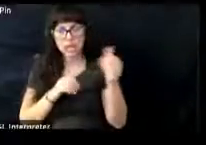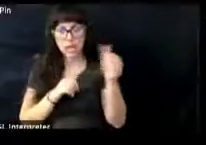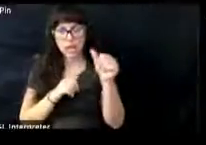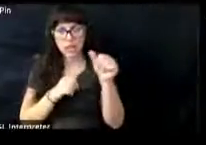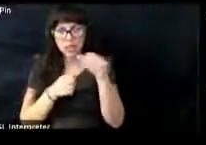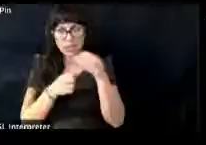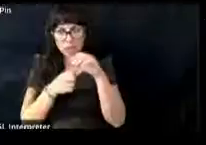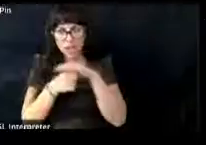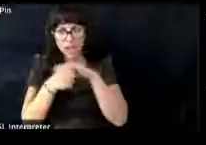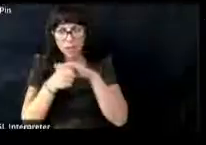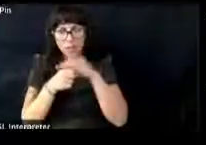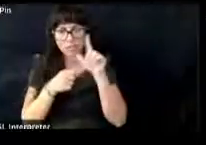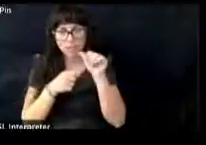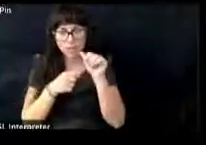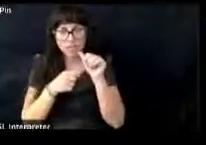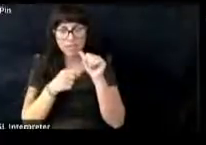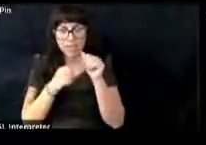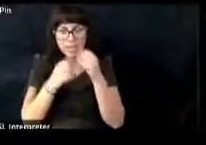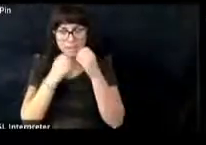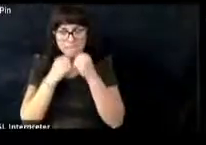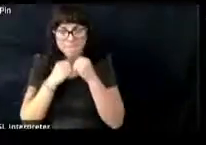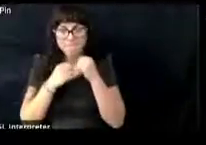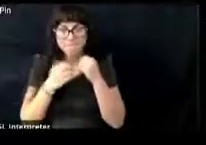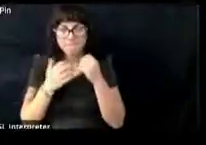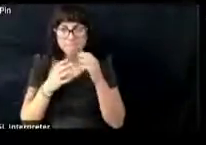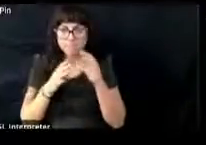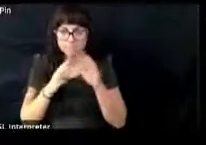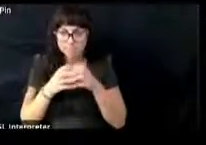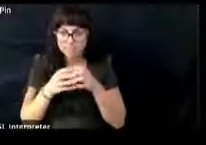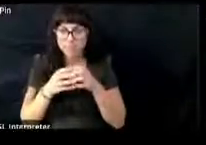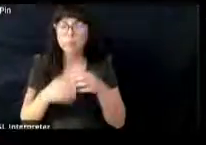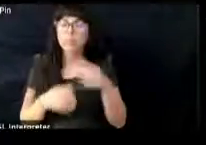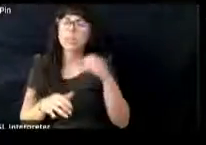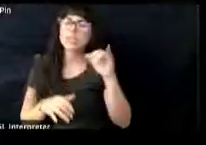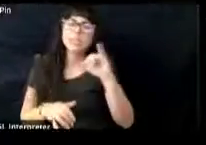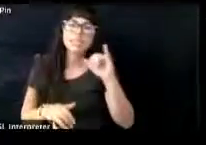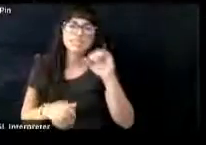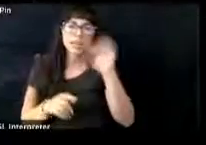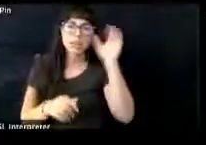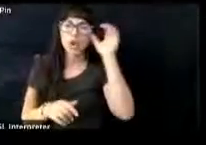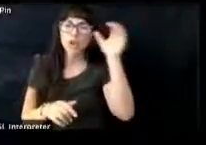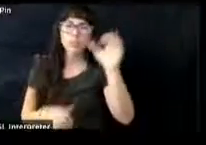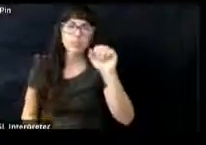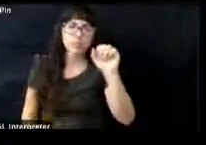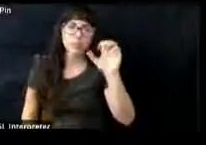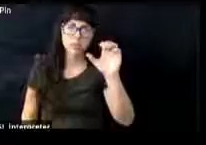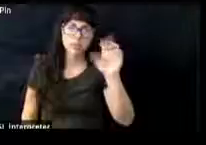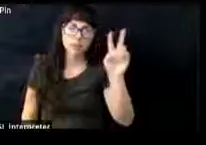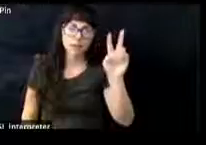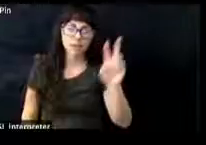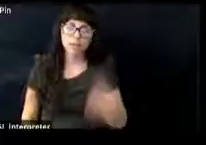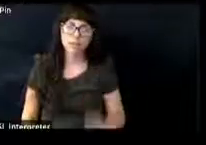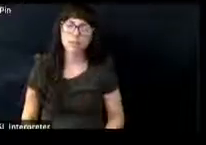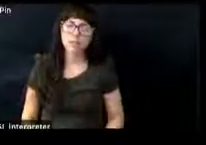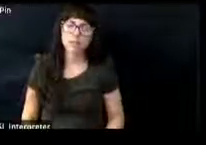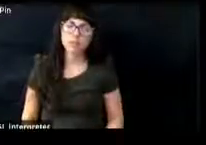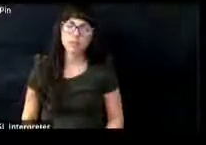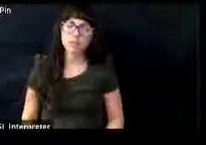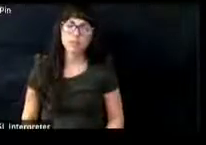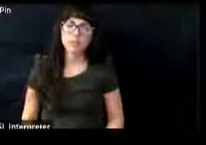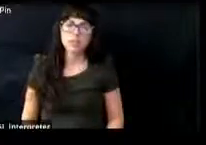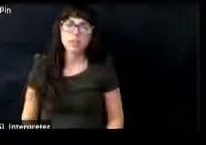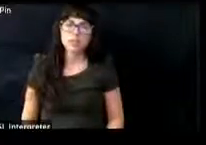LA County. We're in a similar situation in Santa Clarita Valley, where we are